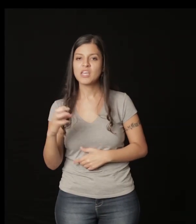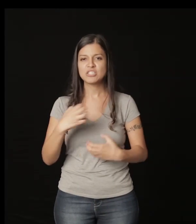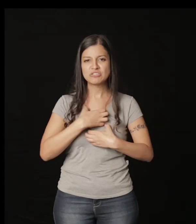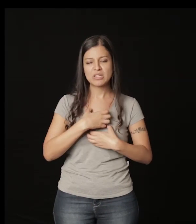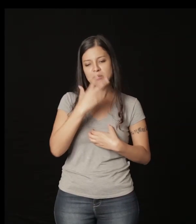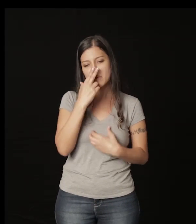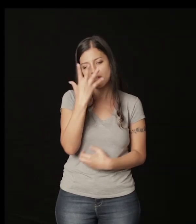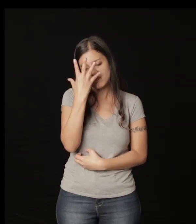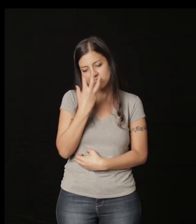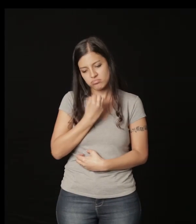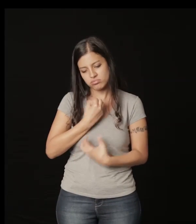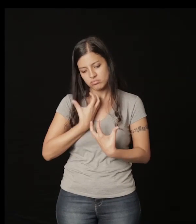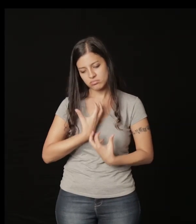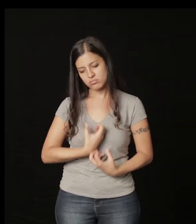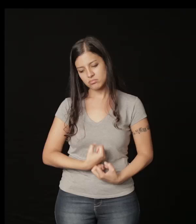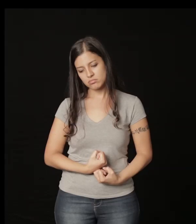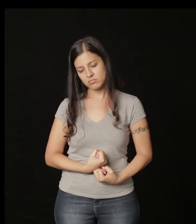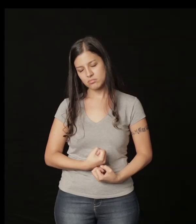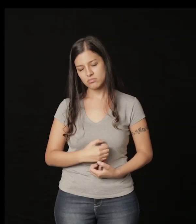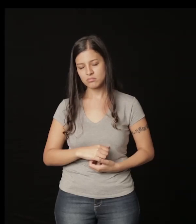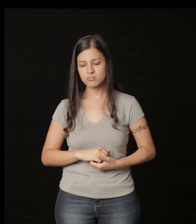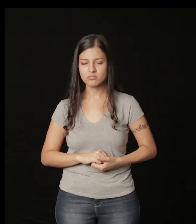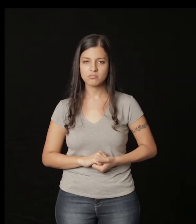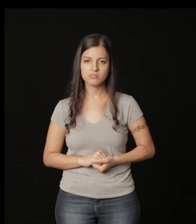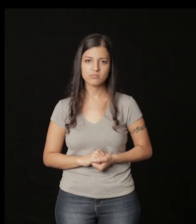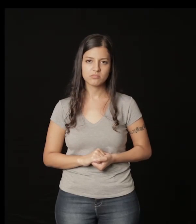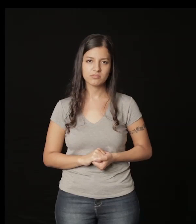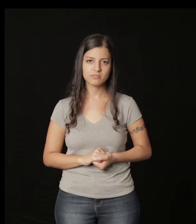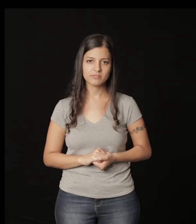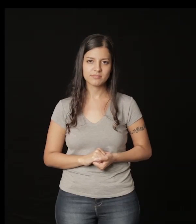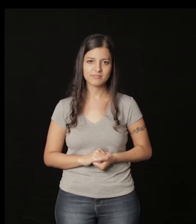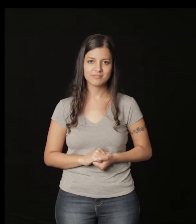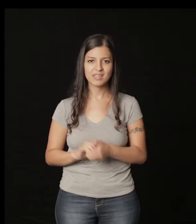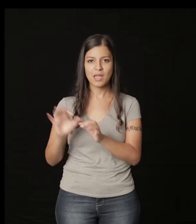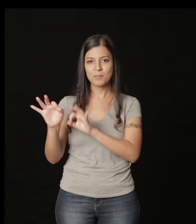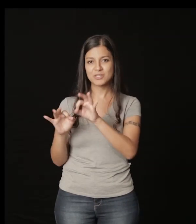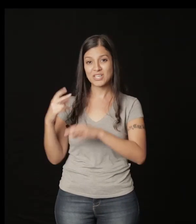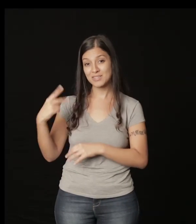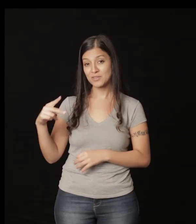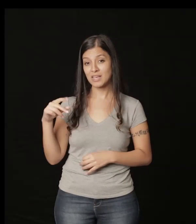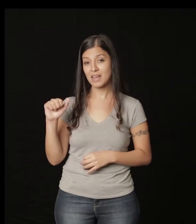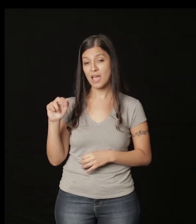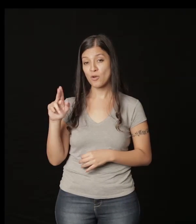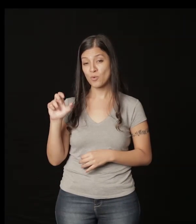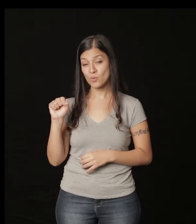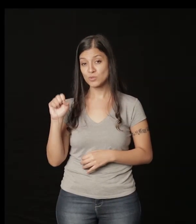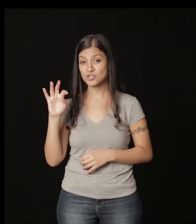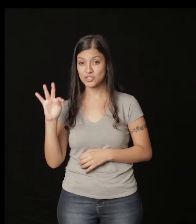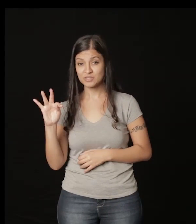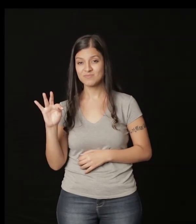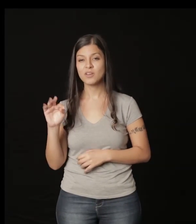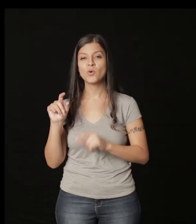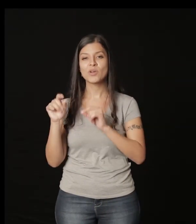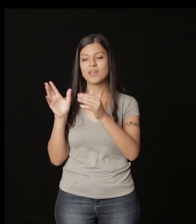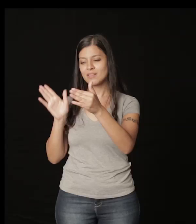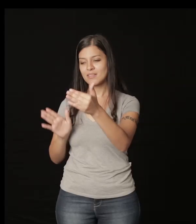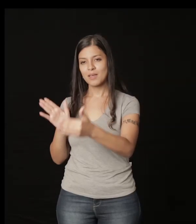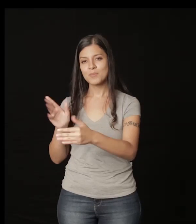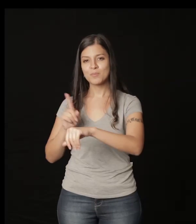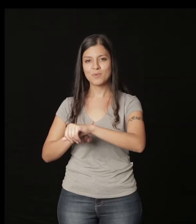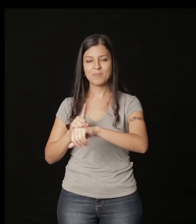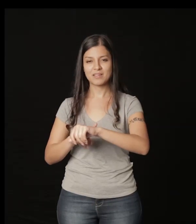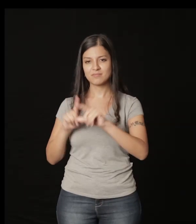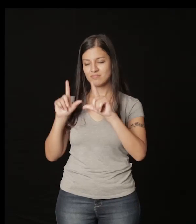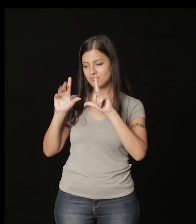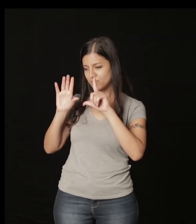rendered in this very dead, depressing way. And, you know, August Sander's project was an amazing record of a